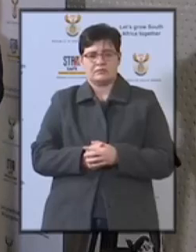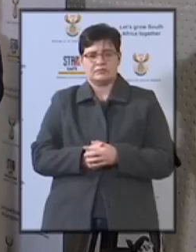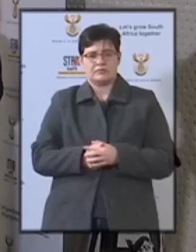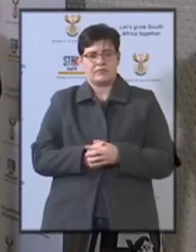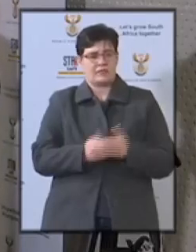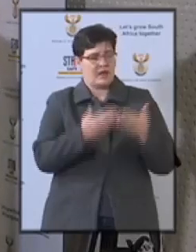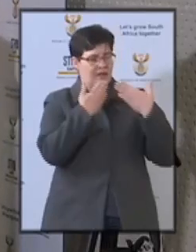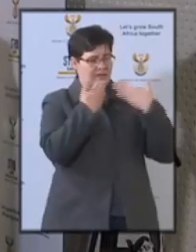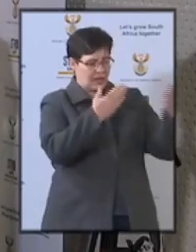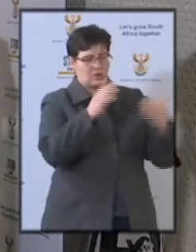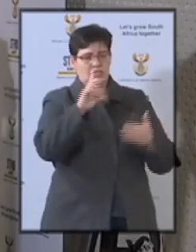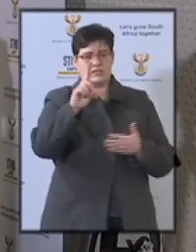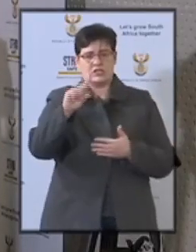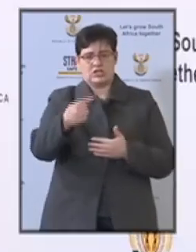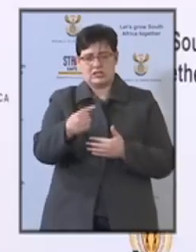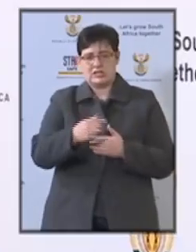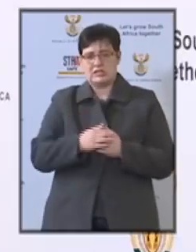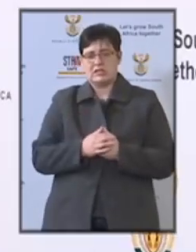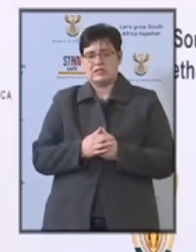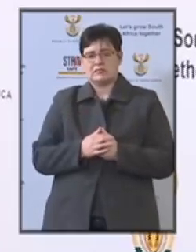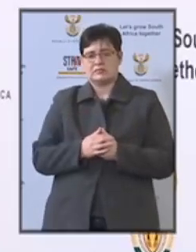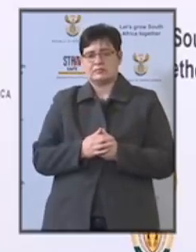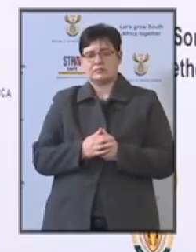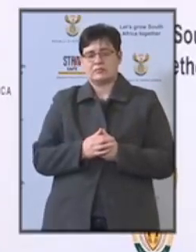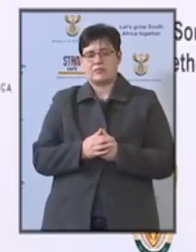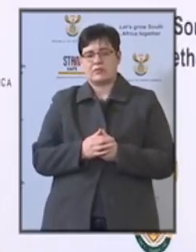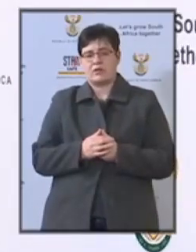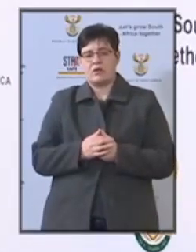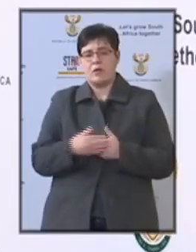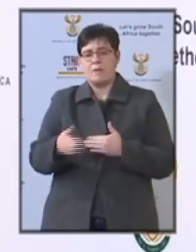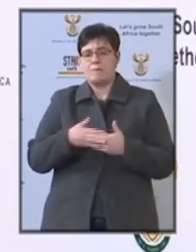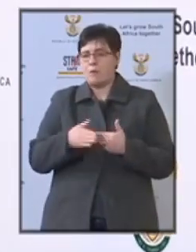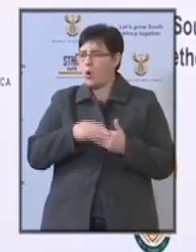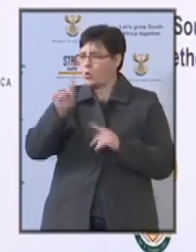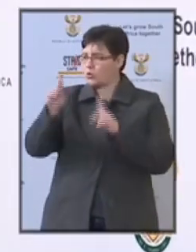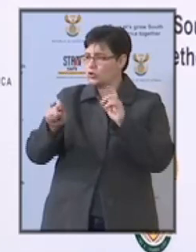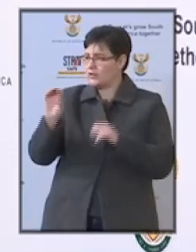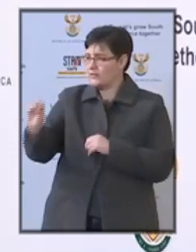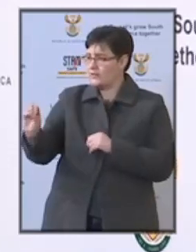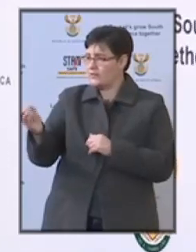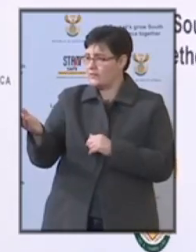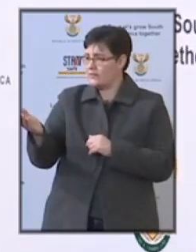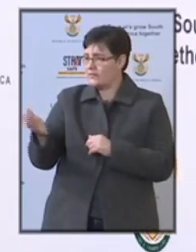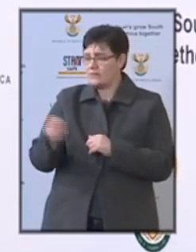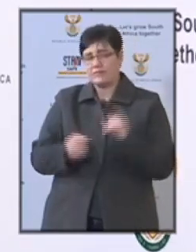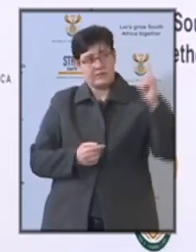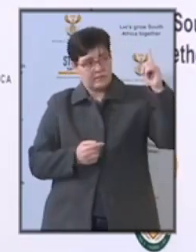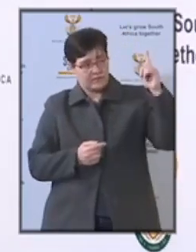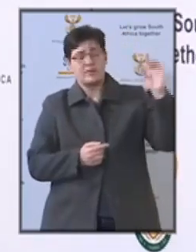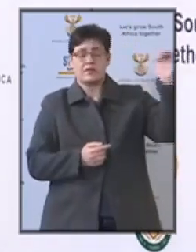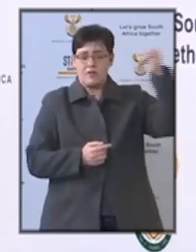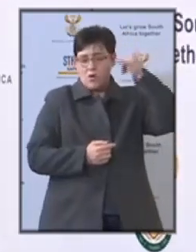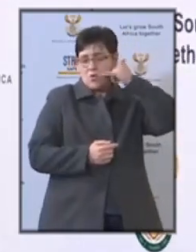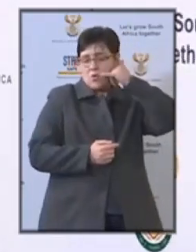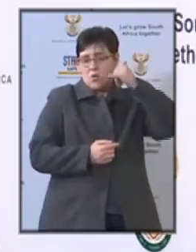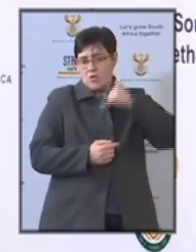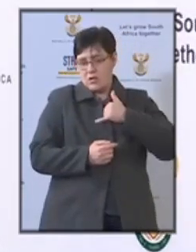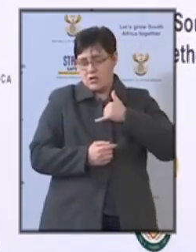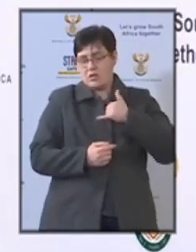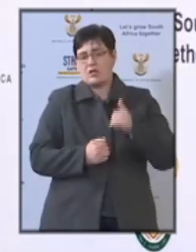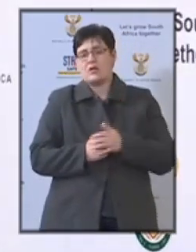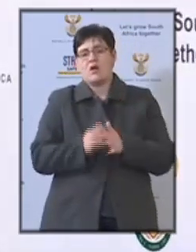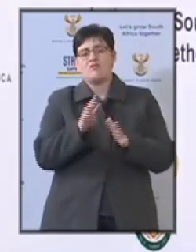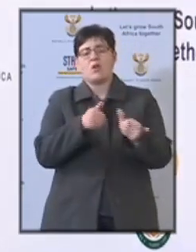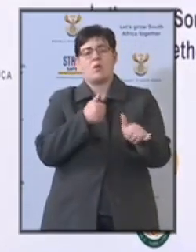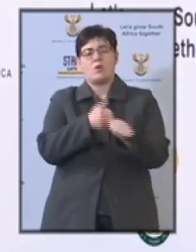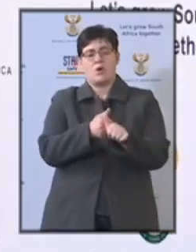Thank you, Director General. Do we have any other questions? Yes, Chair. We have a follow-up